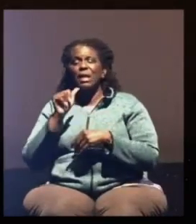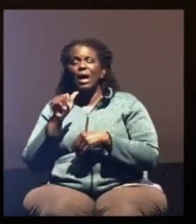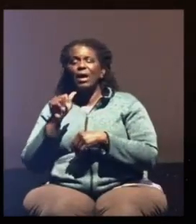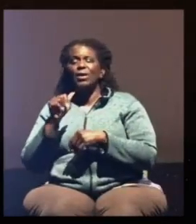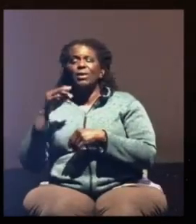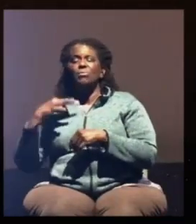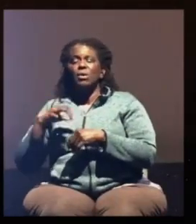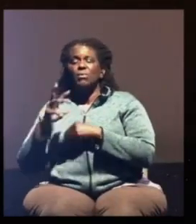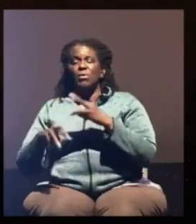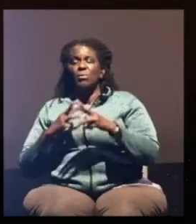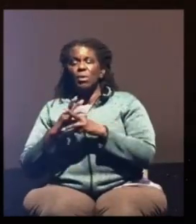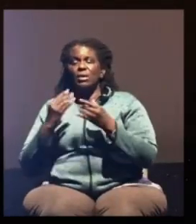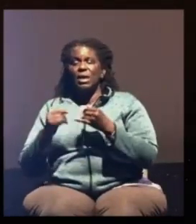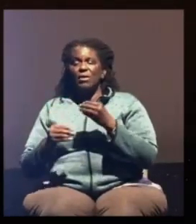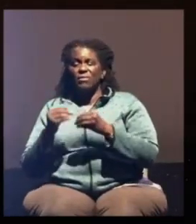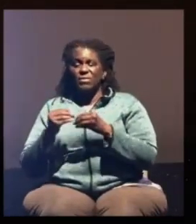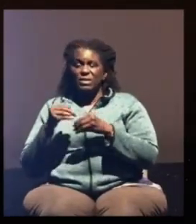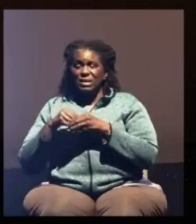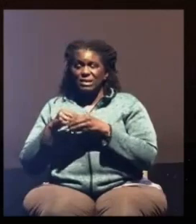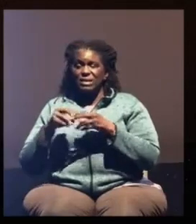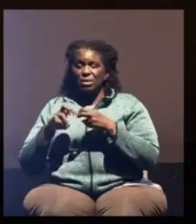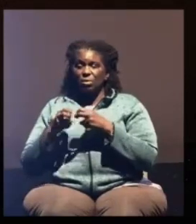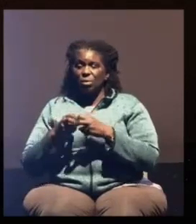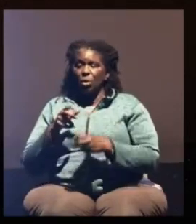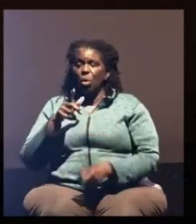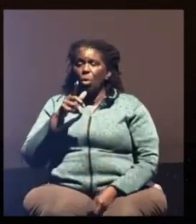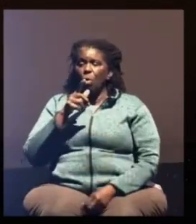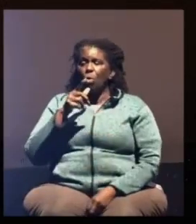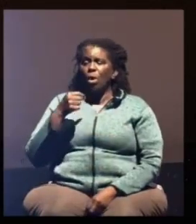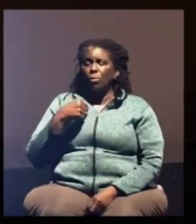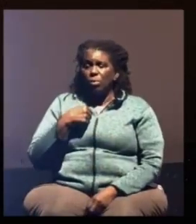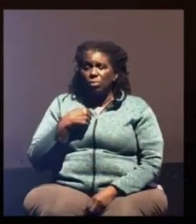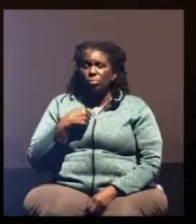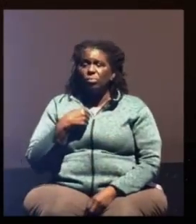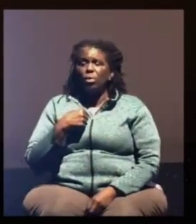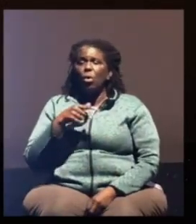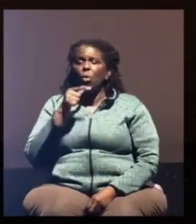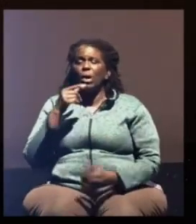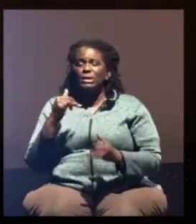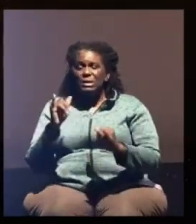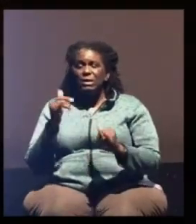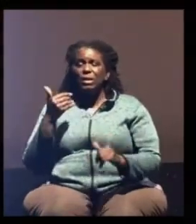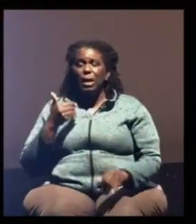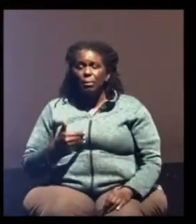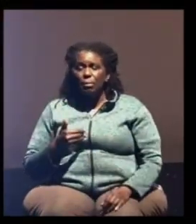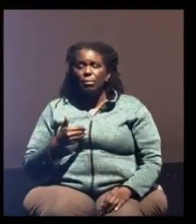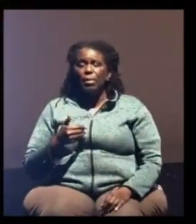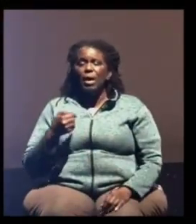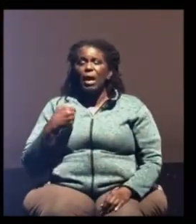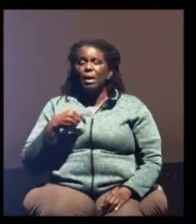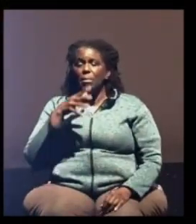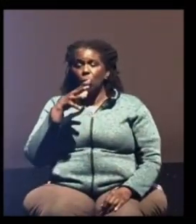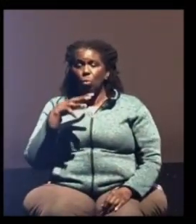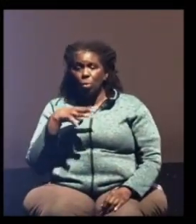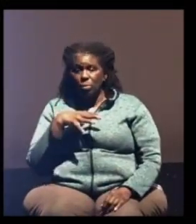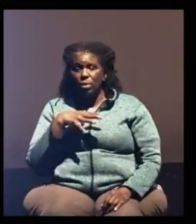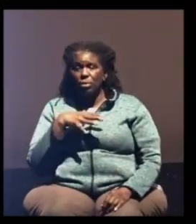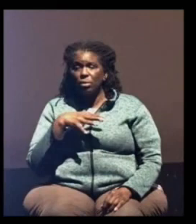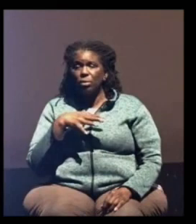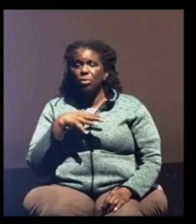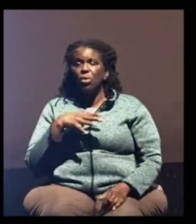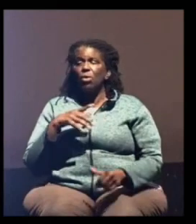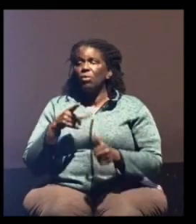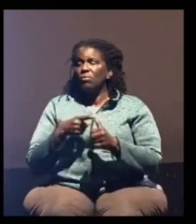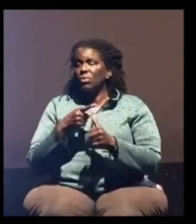to fix my internal problem. Who I was at this point and who I still am. I'm a woman, first